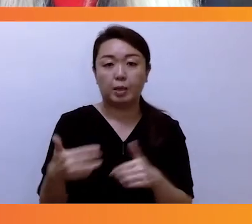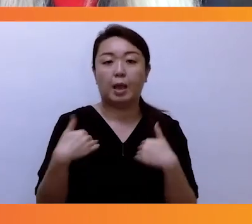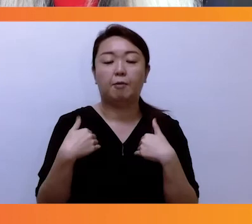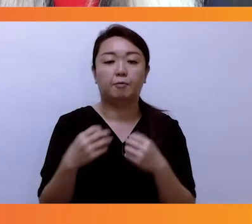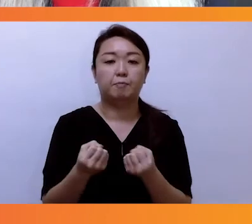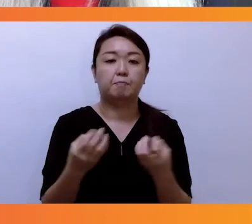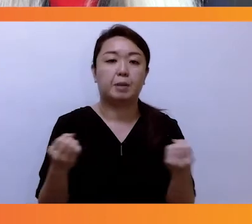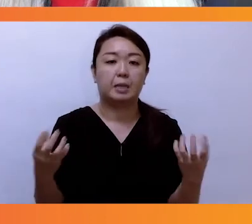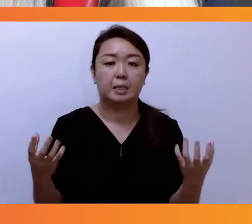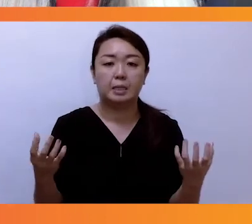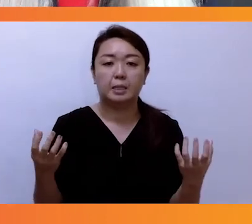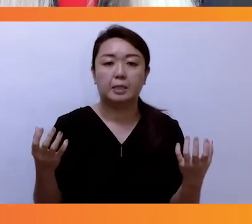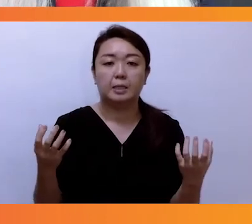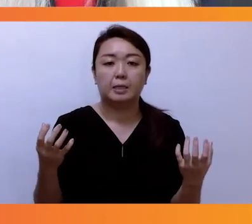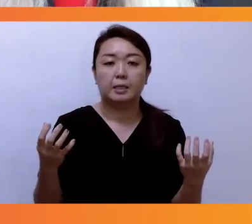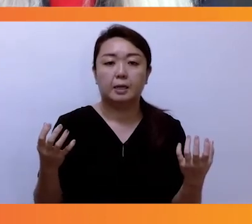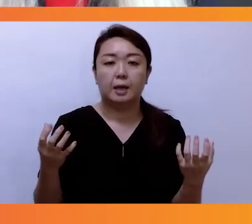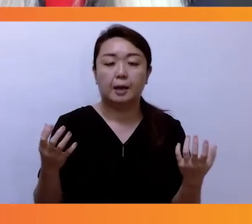They have a lot of